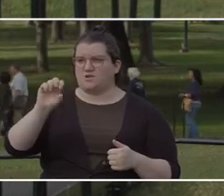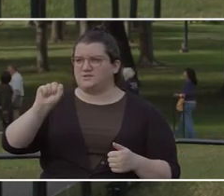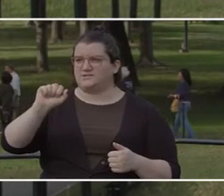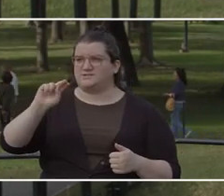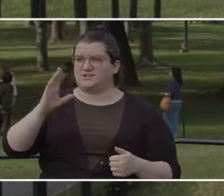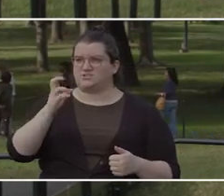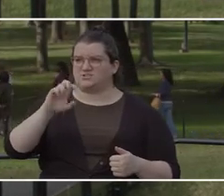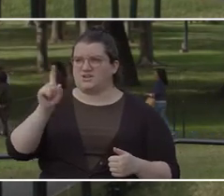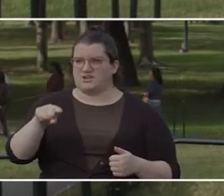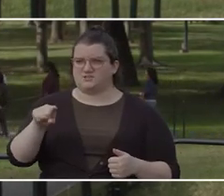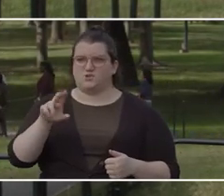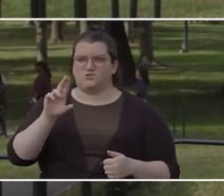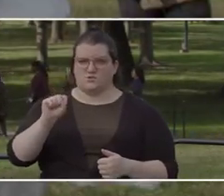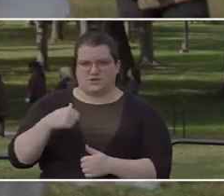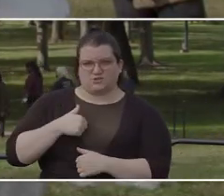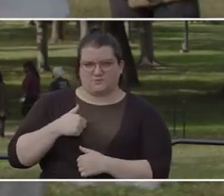Sanchez, USA Army.